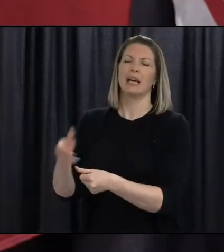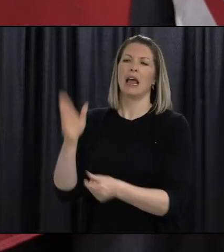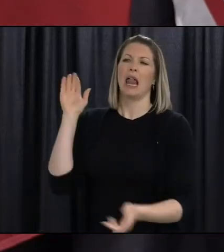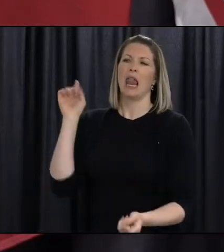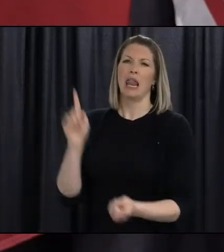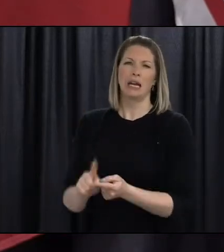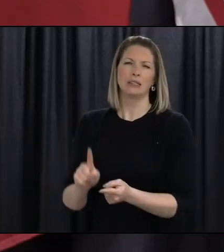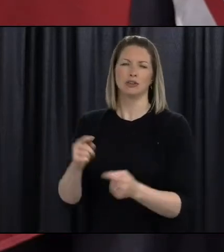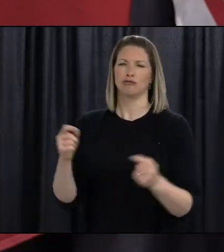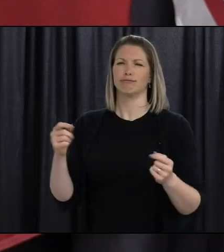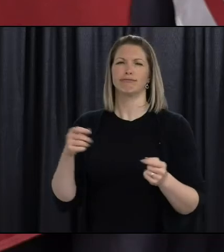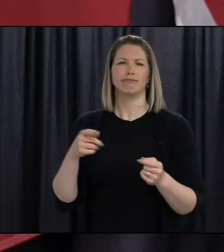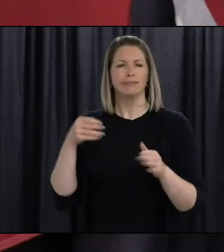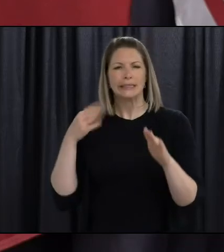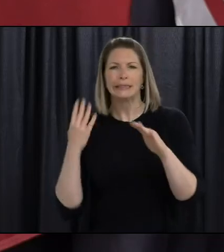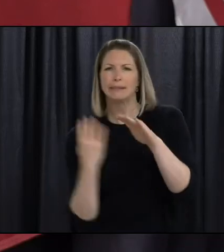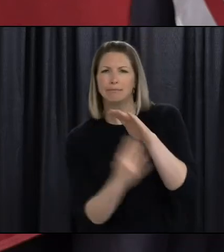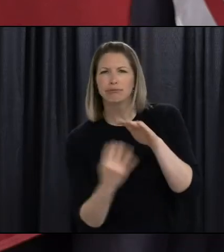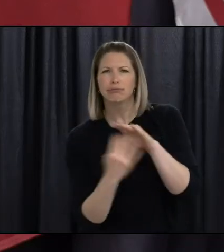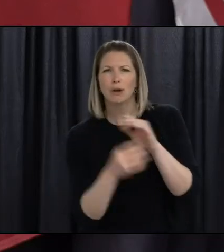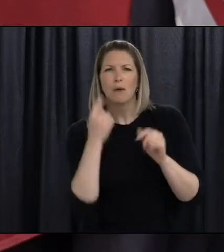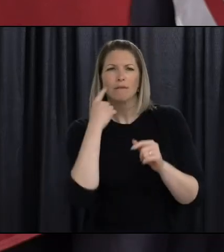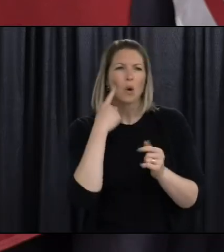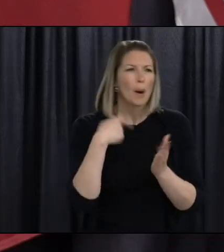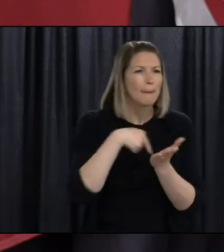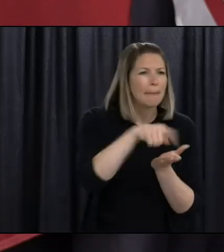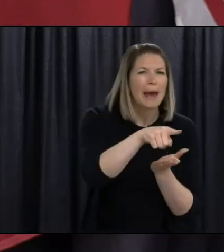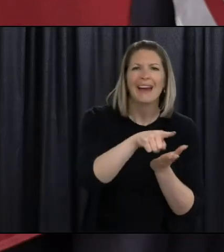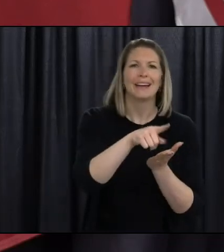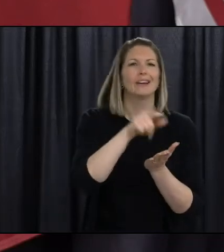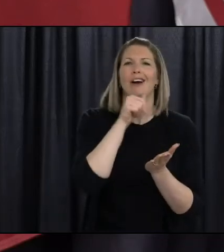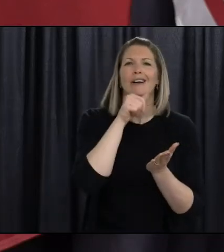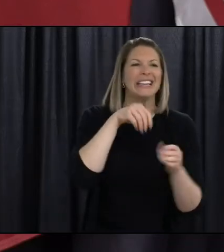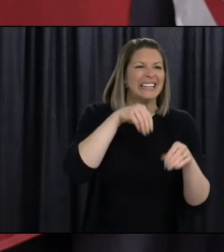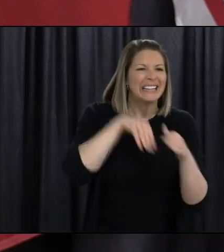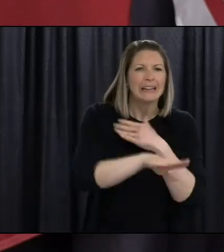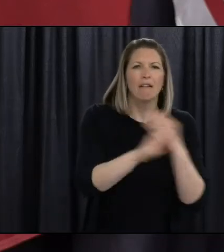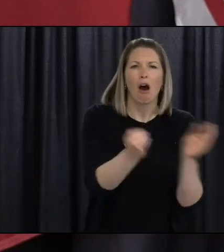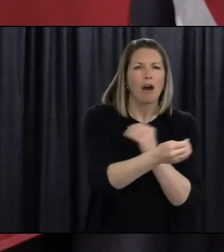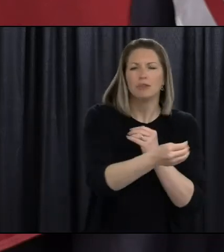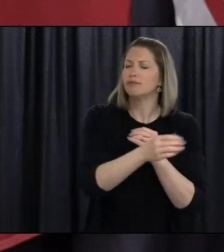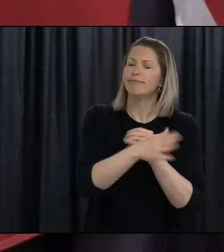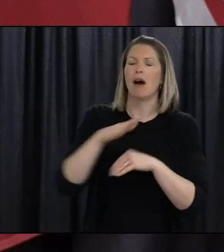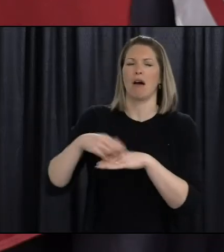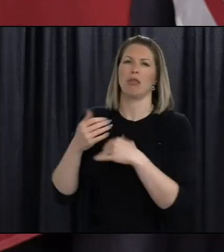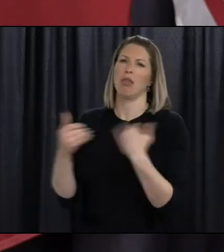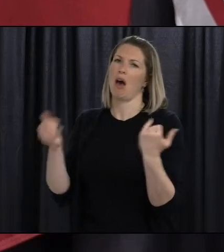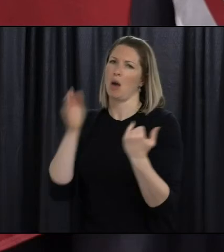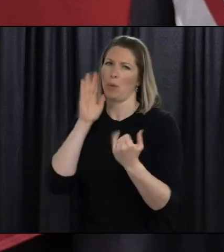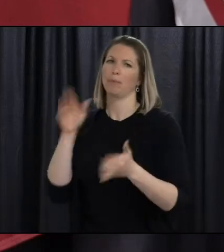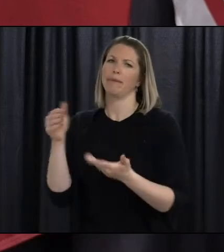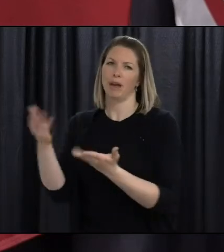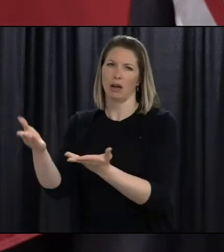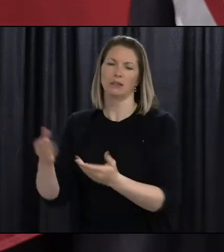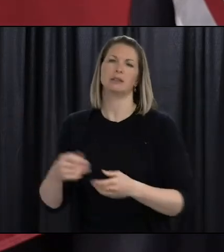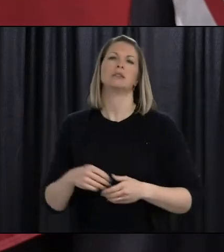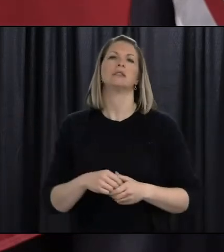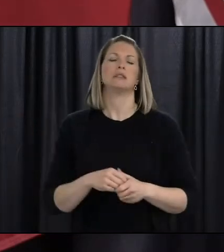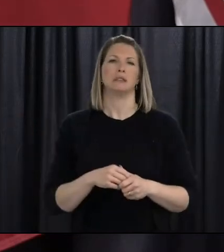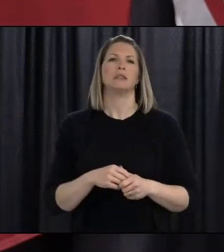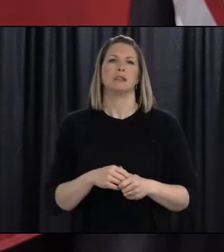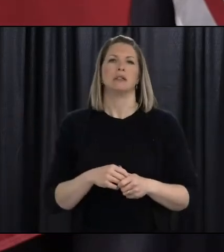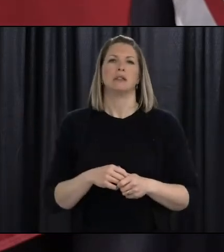pressures, especially as we transition into what will be a new normal of doing business in our province. We also know